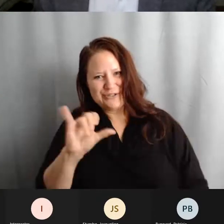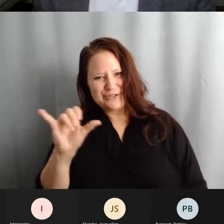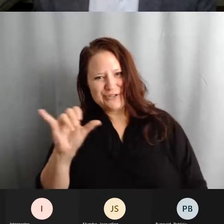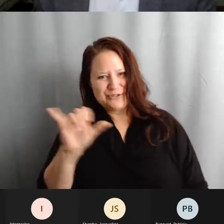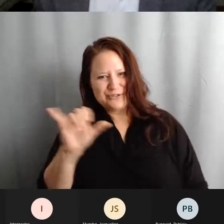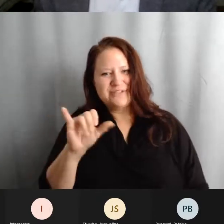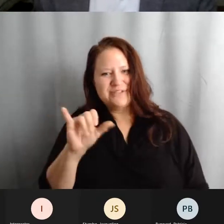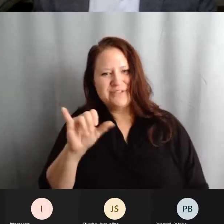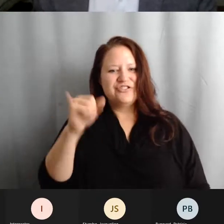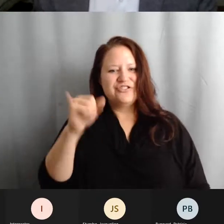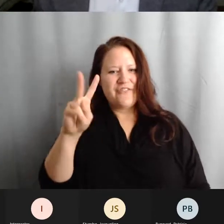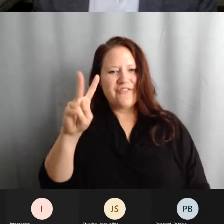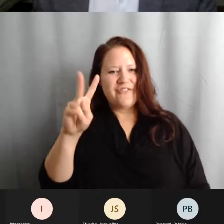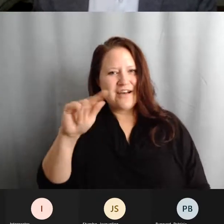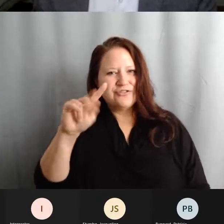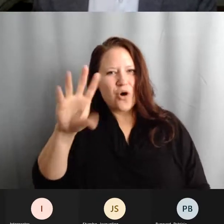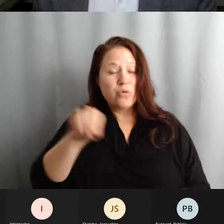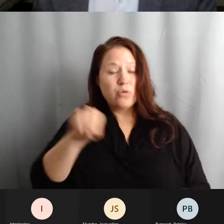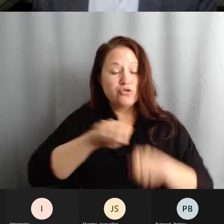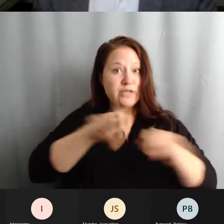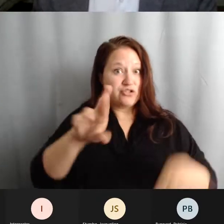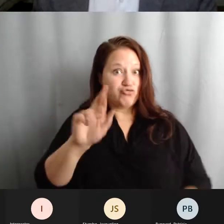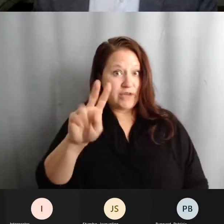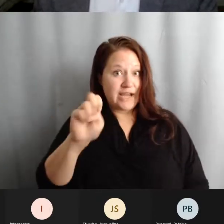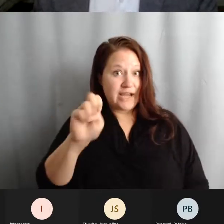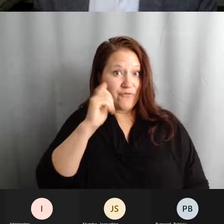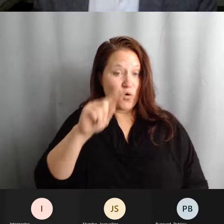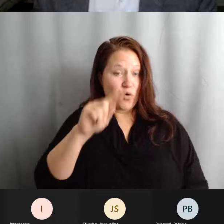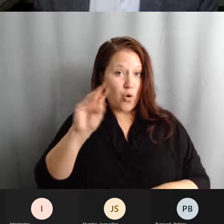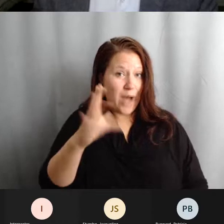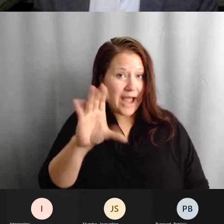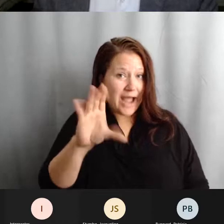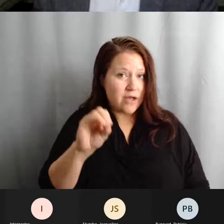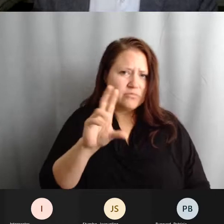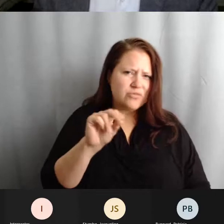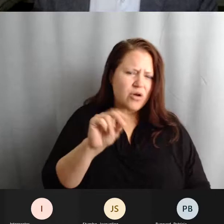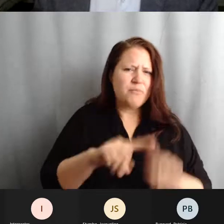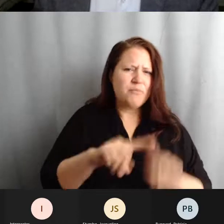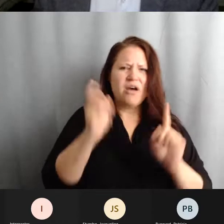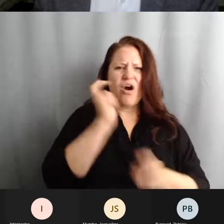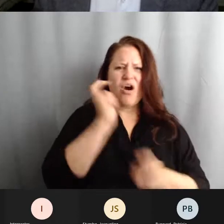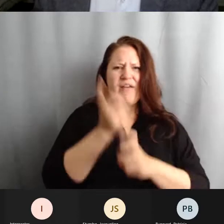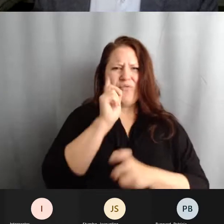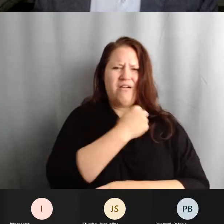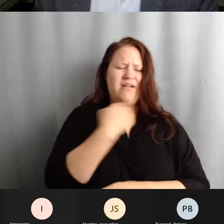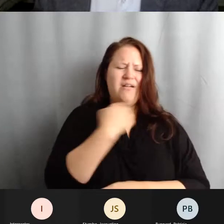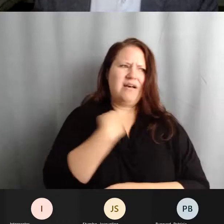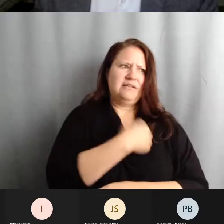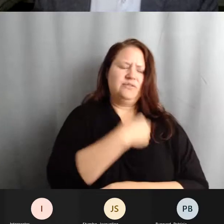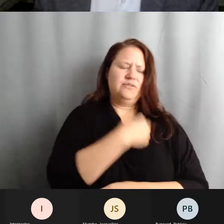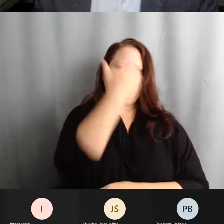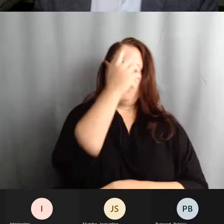the effective transmission rate in Ohio is not quite there, but it's often hard for us to know the